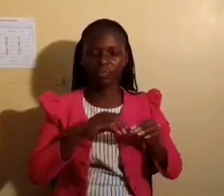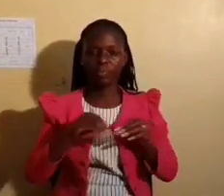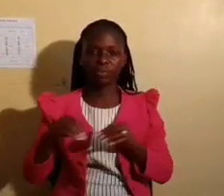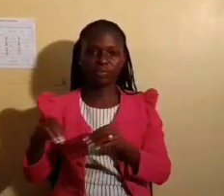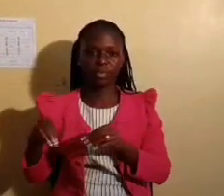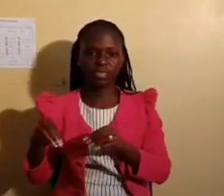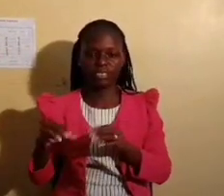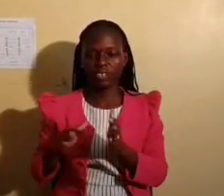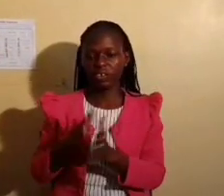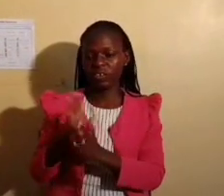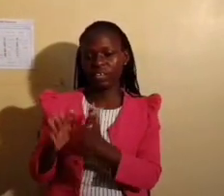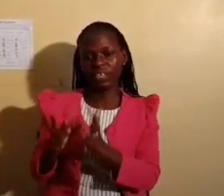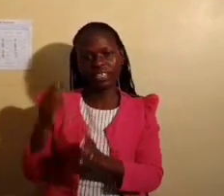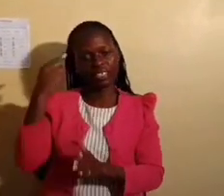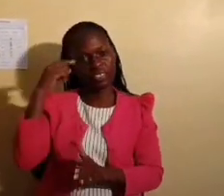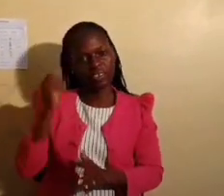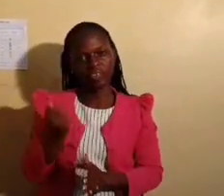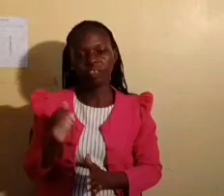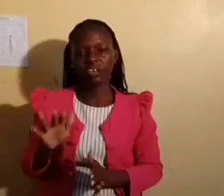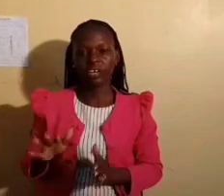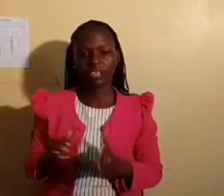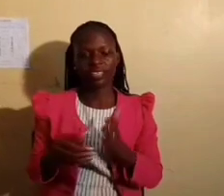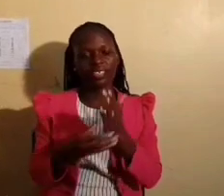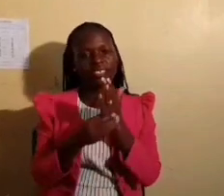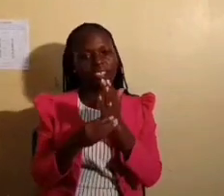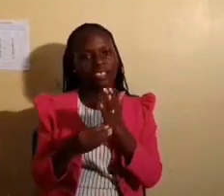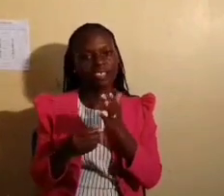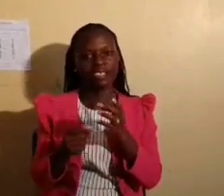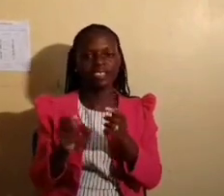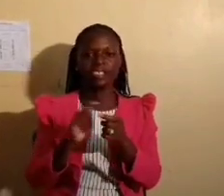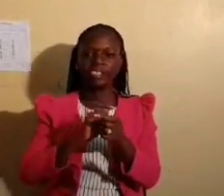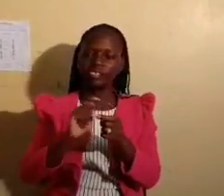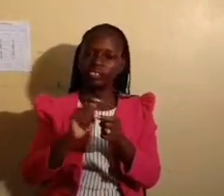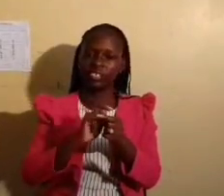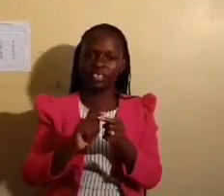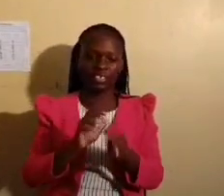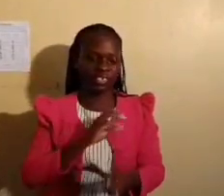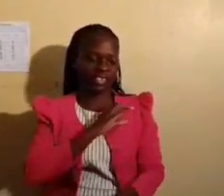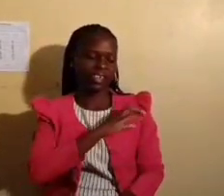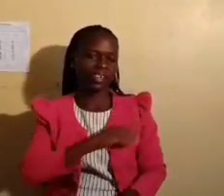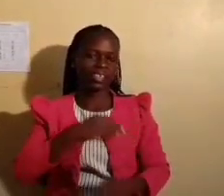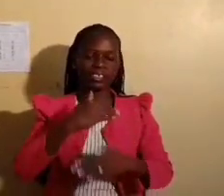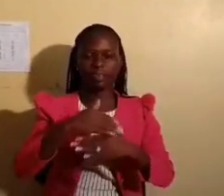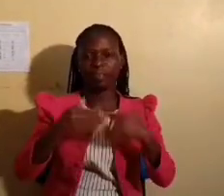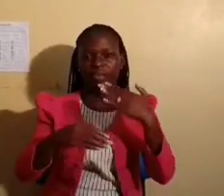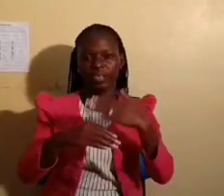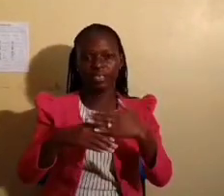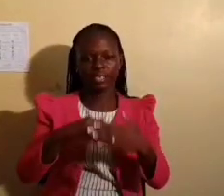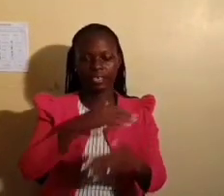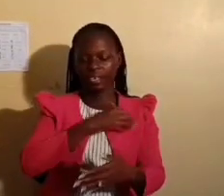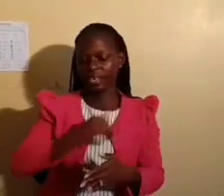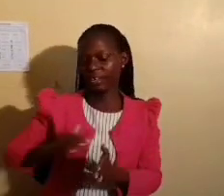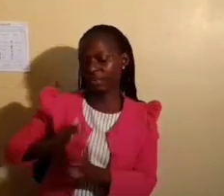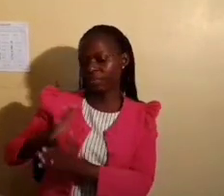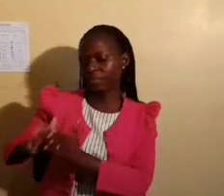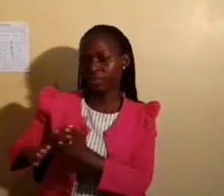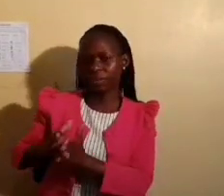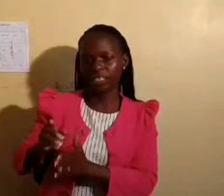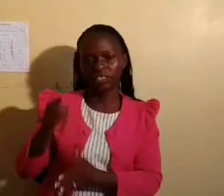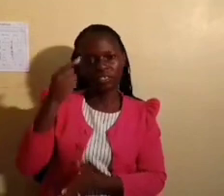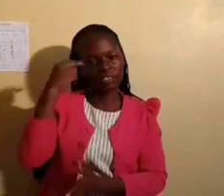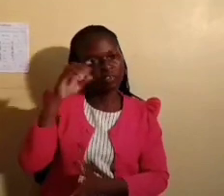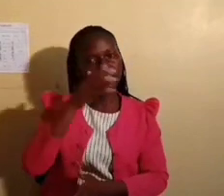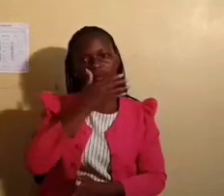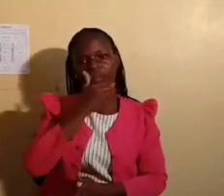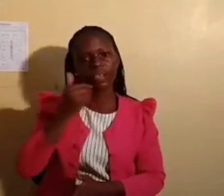worldwide voluntary movement organized for girls' skill training, character building, and